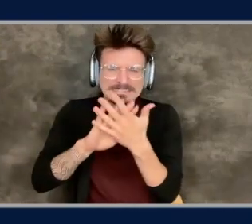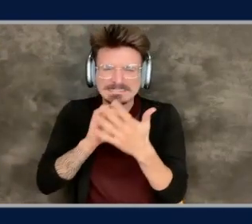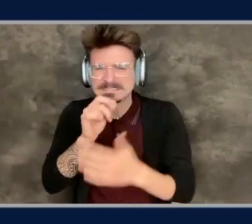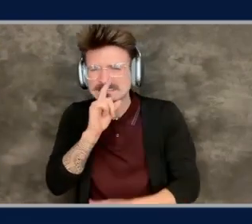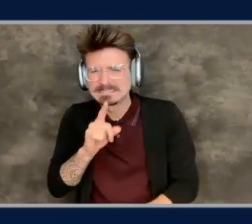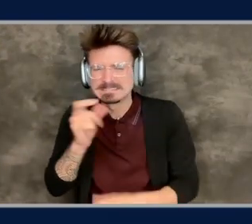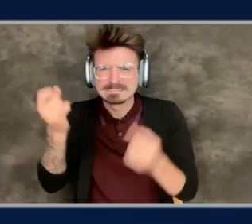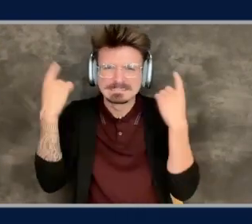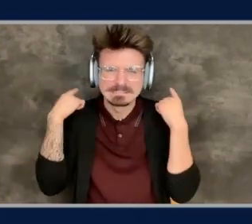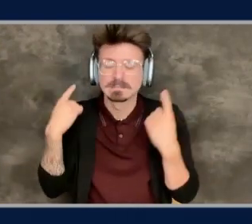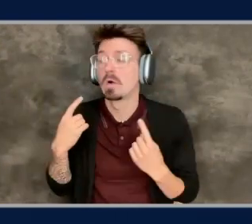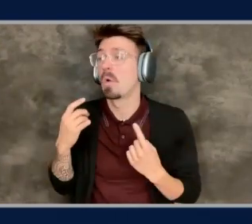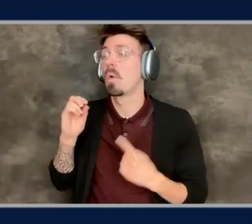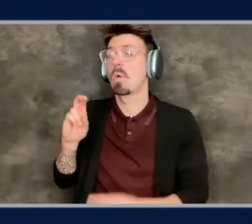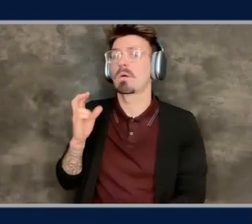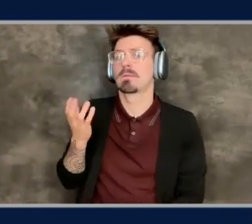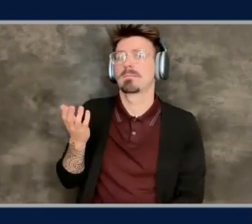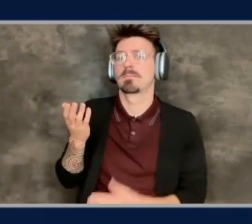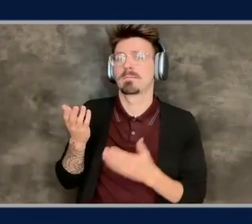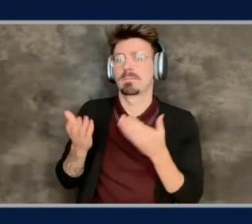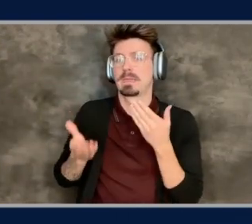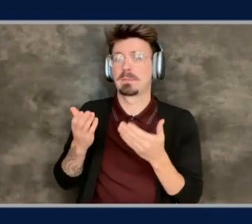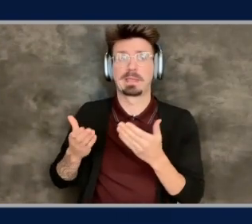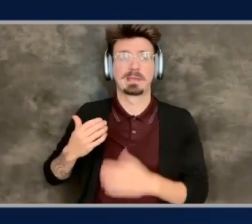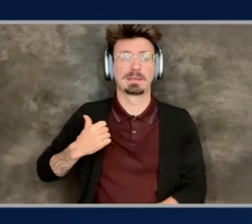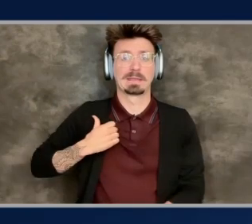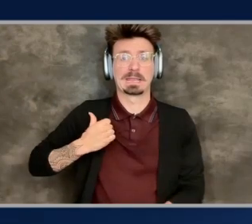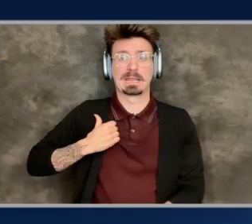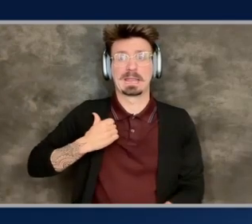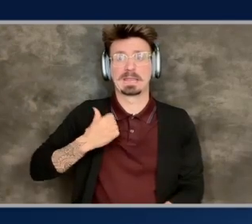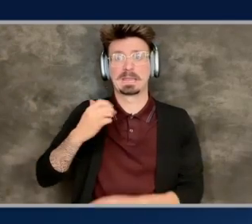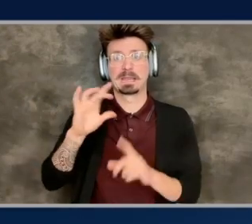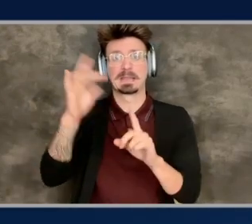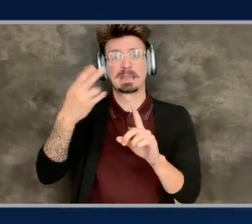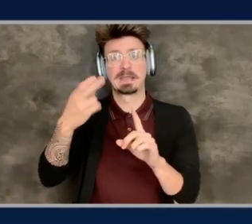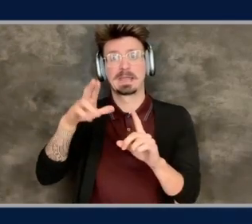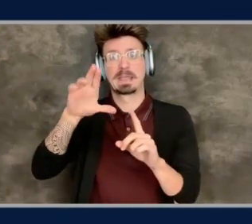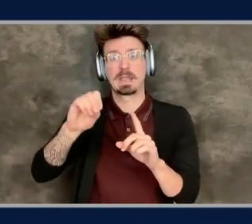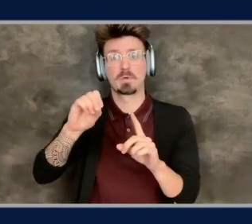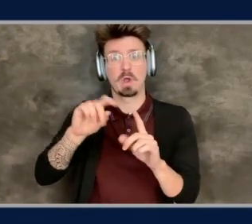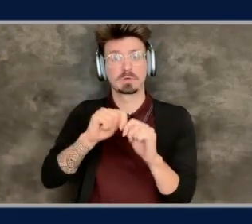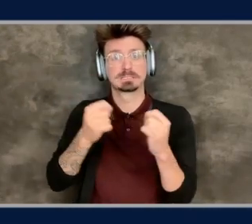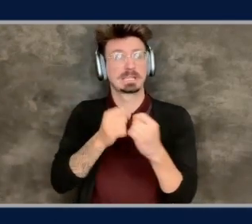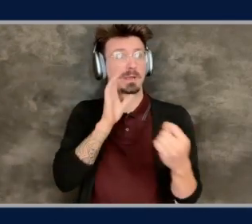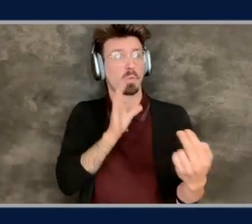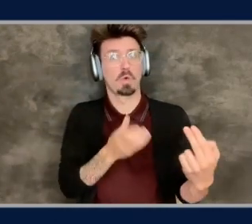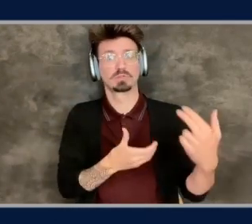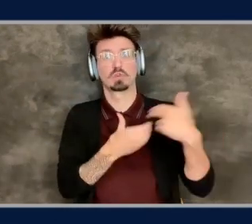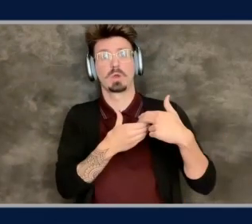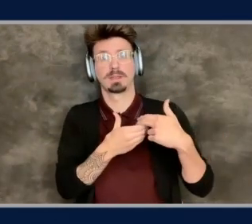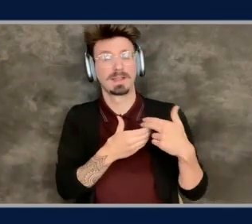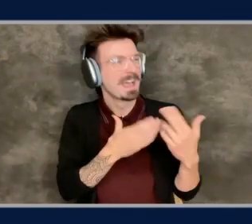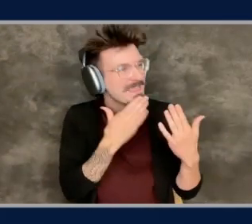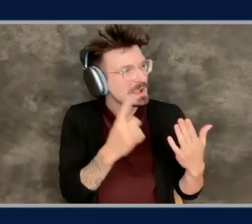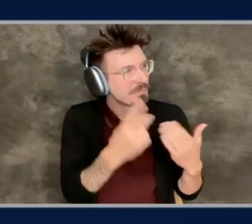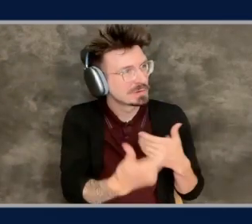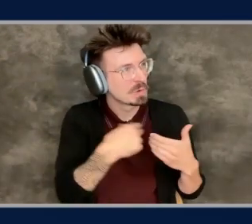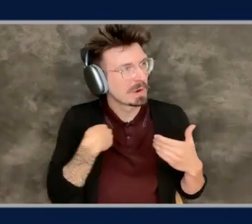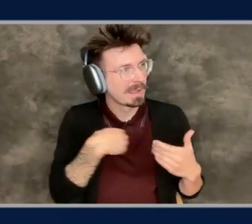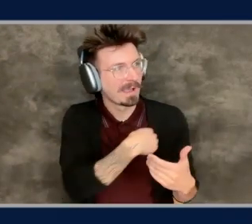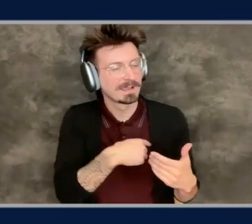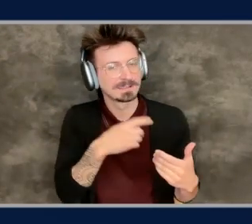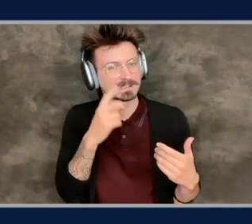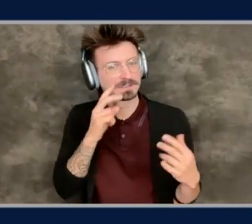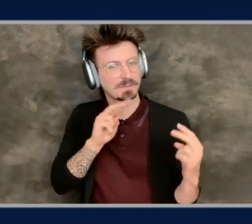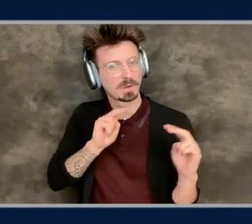joined out of nowhere by the Canadian hero team. So, hey, folks, thank you for joining us. Thanks for joining and tuning in, folks. We're here